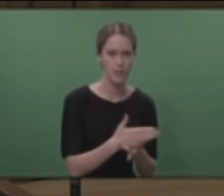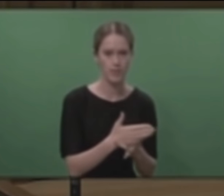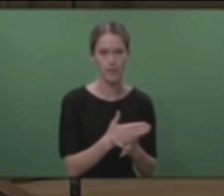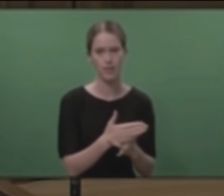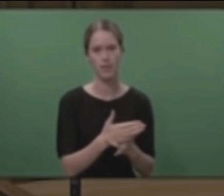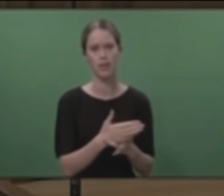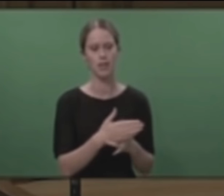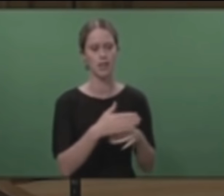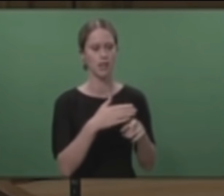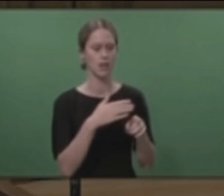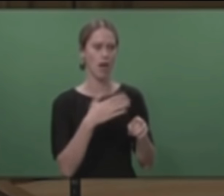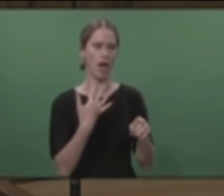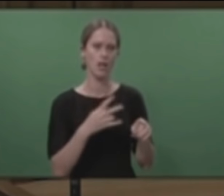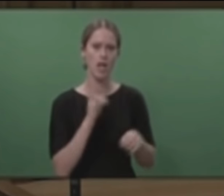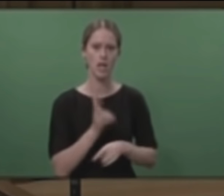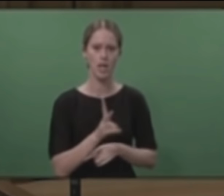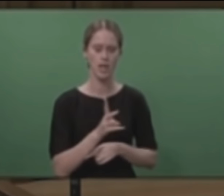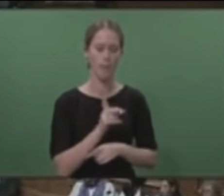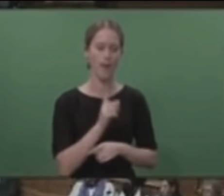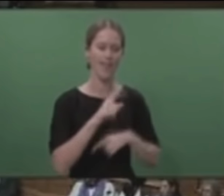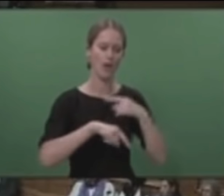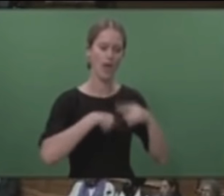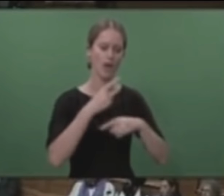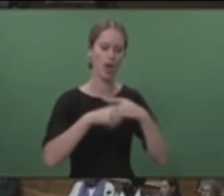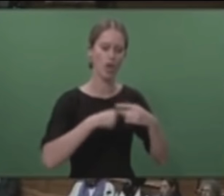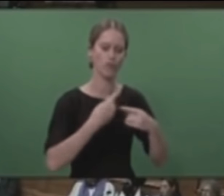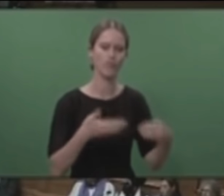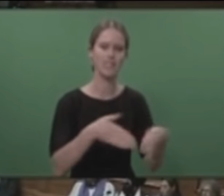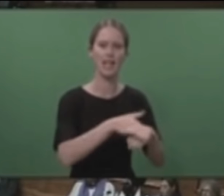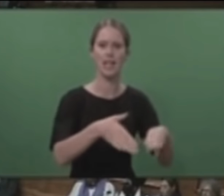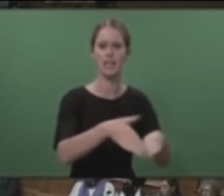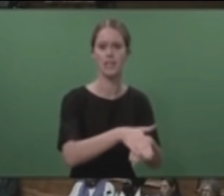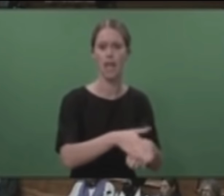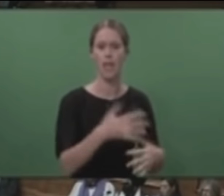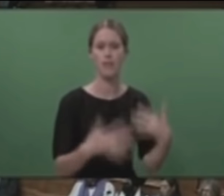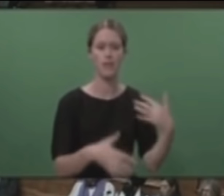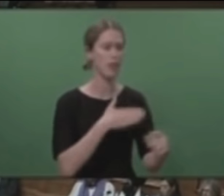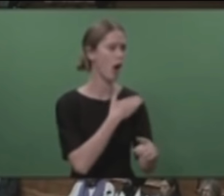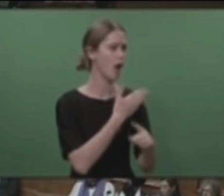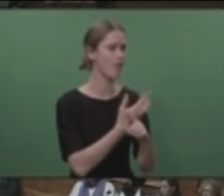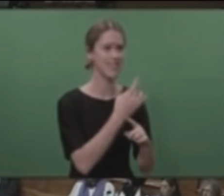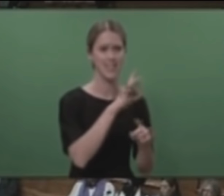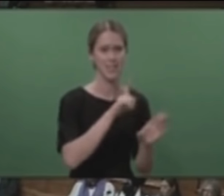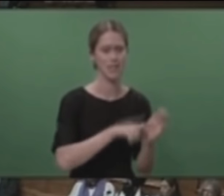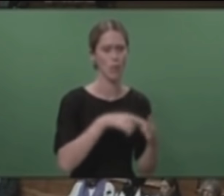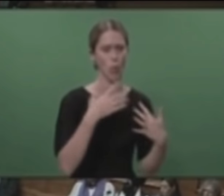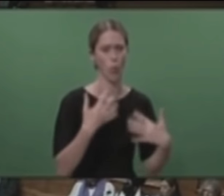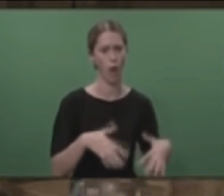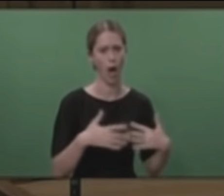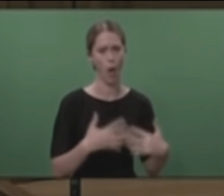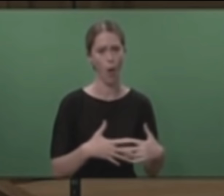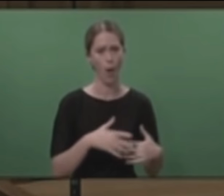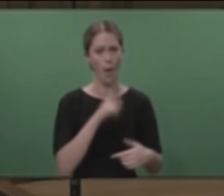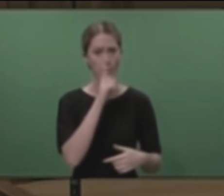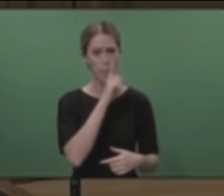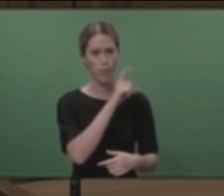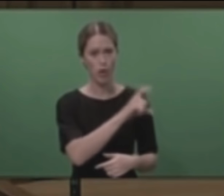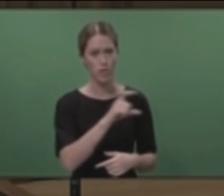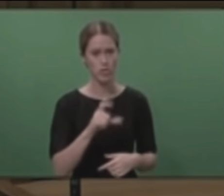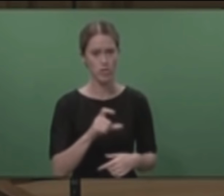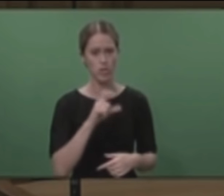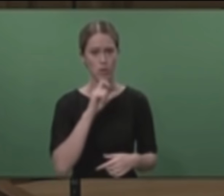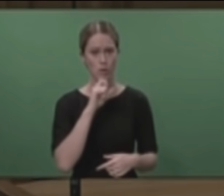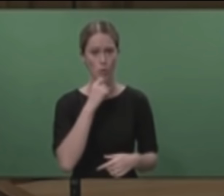more we see their remarkable resilience. They have suffered more over the past decade than we can say. The people of Christchurch will stay